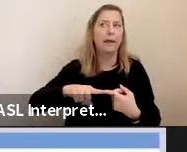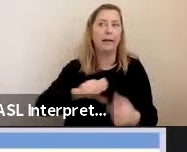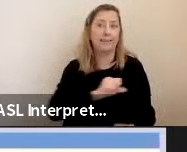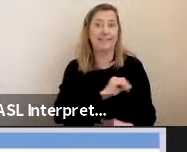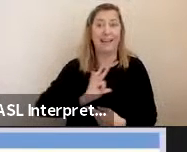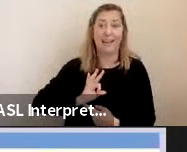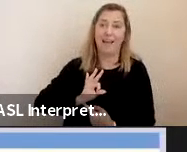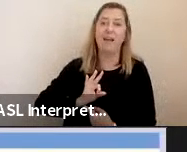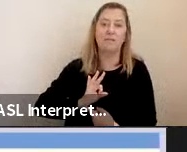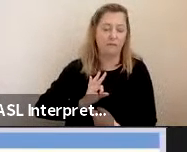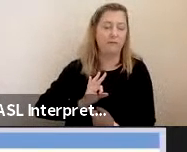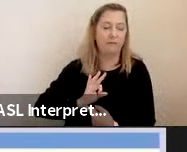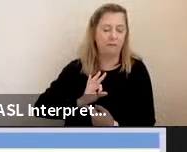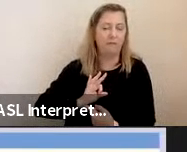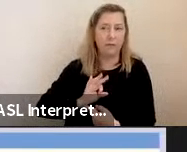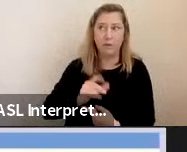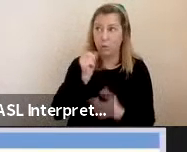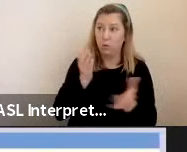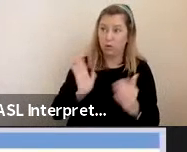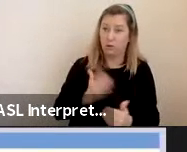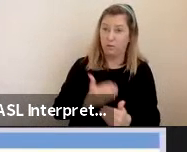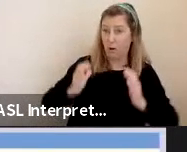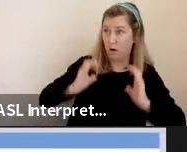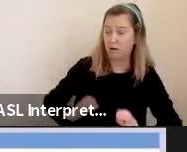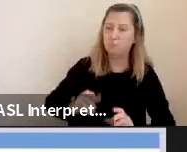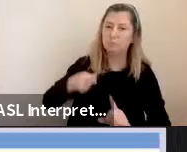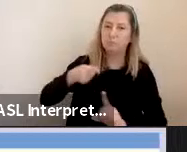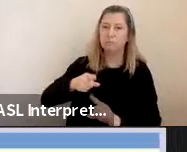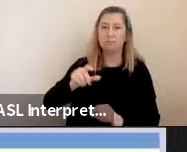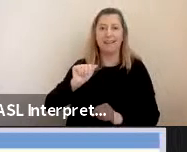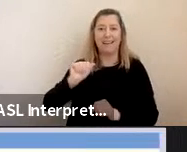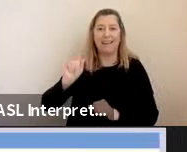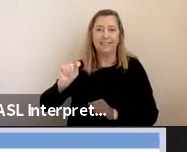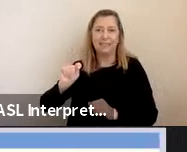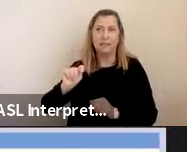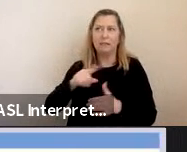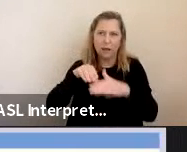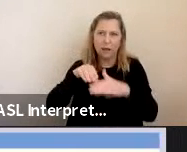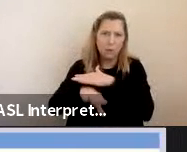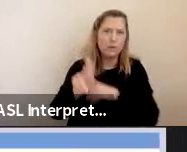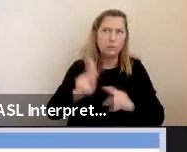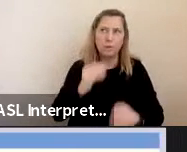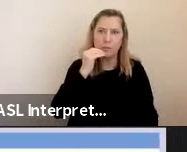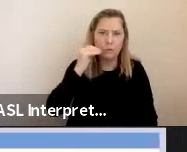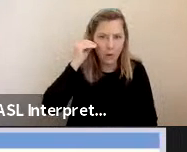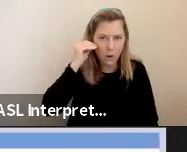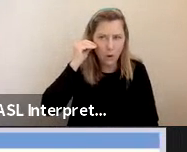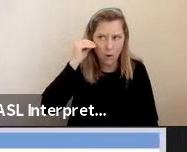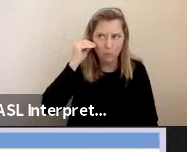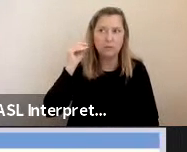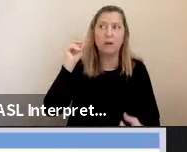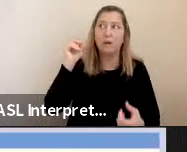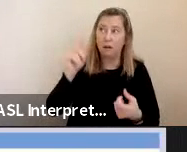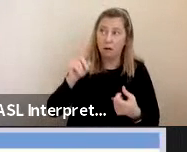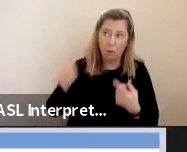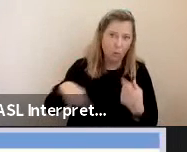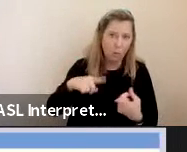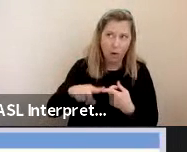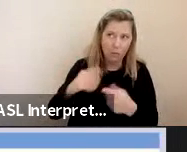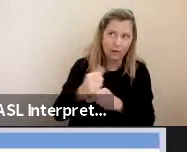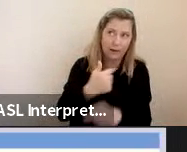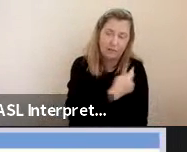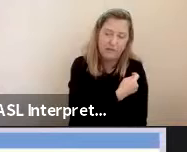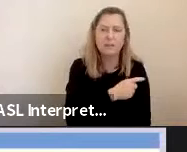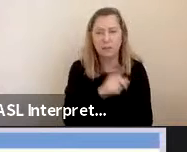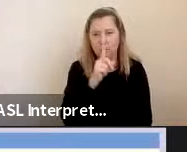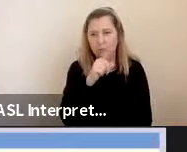staff that serve our customers, particularly our AT staff that go into homes, may be getting the vaccine. So you all are